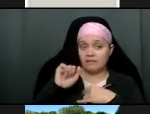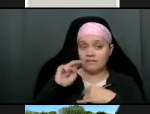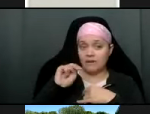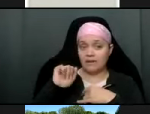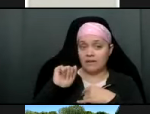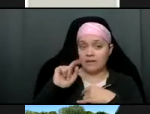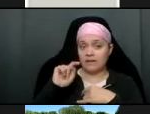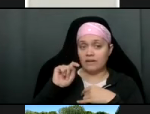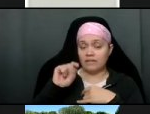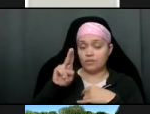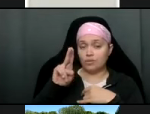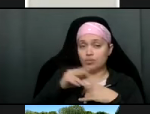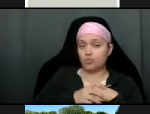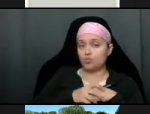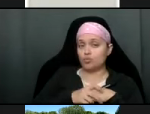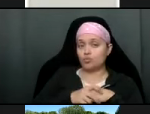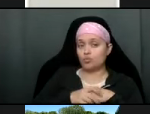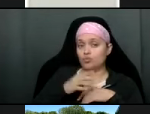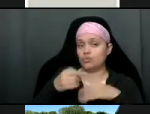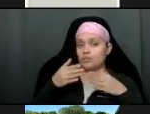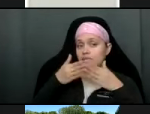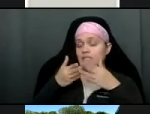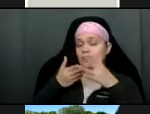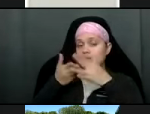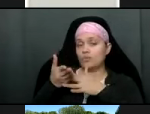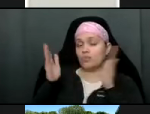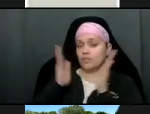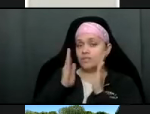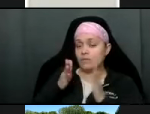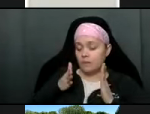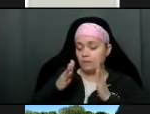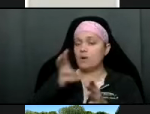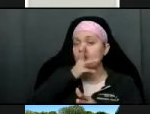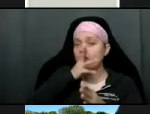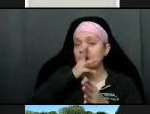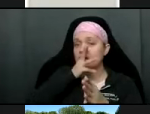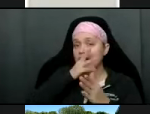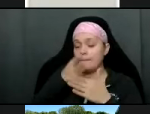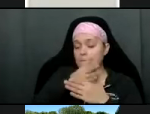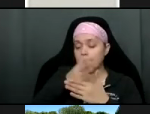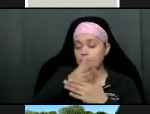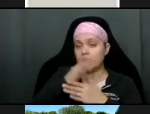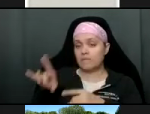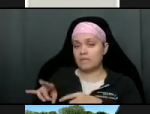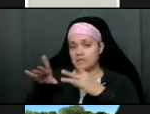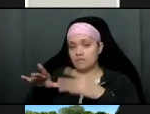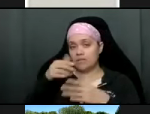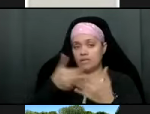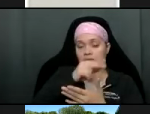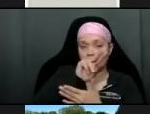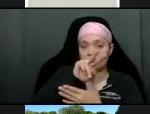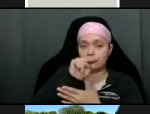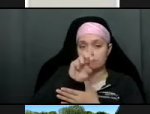They sailed through this narrow passageway of water between Australia and New Guinea.